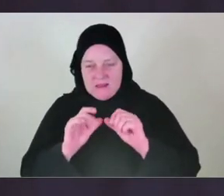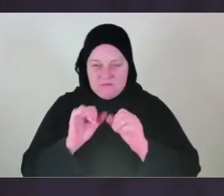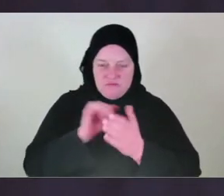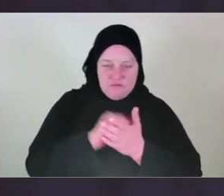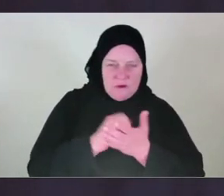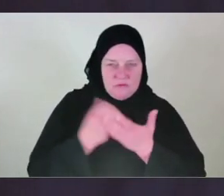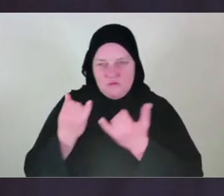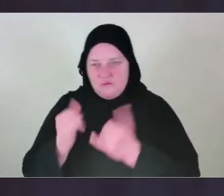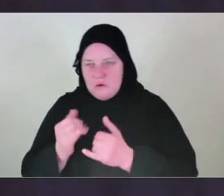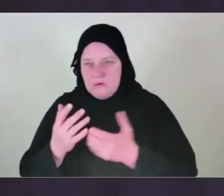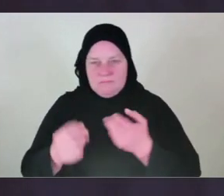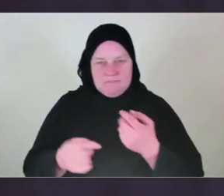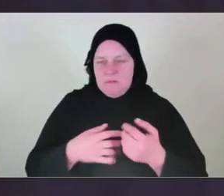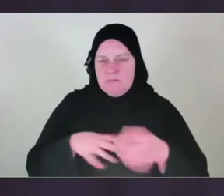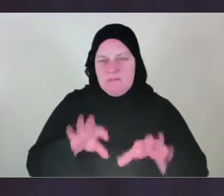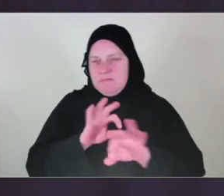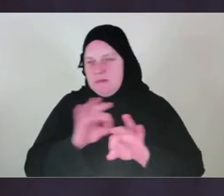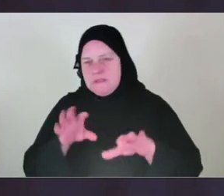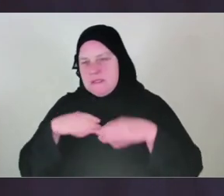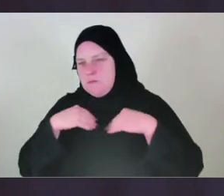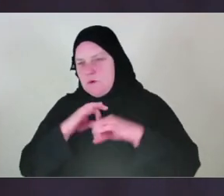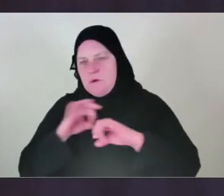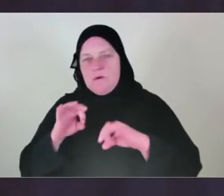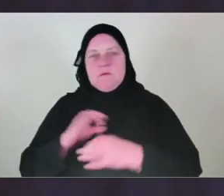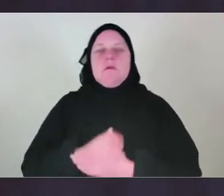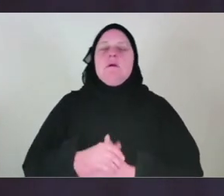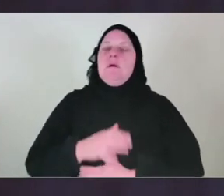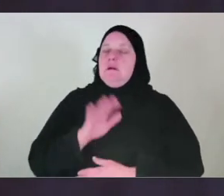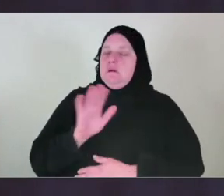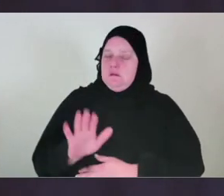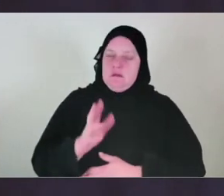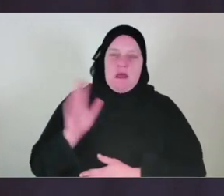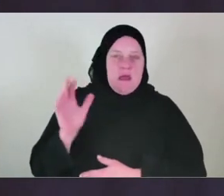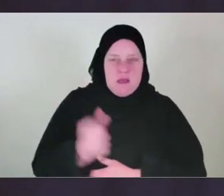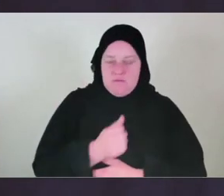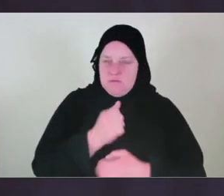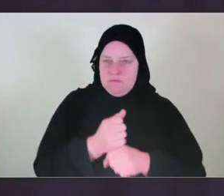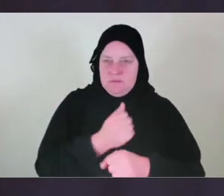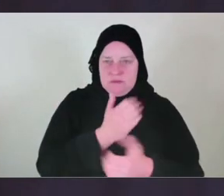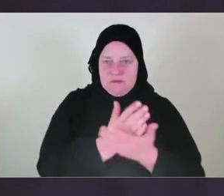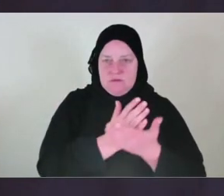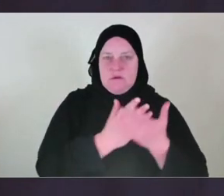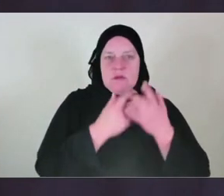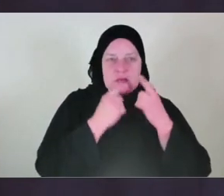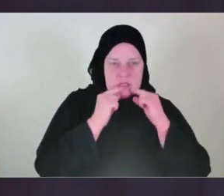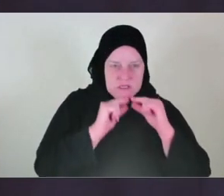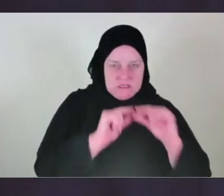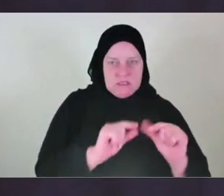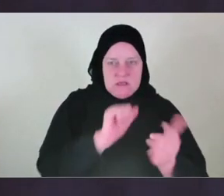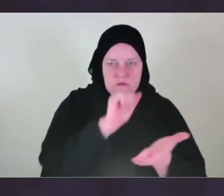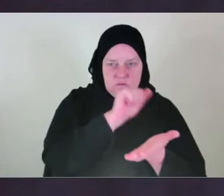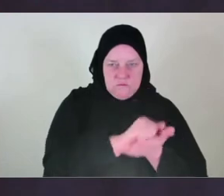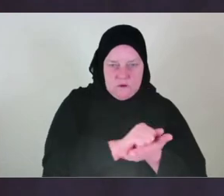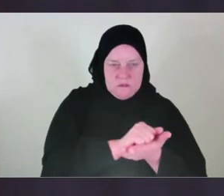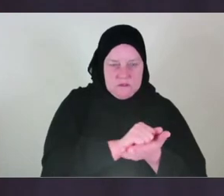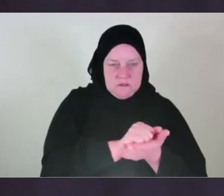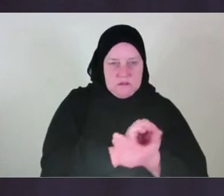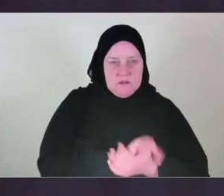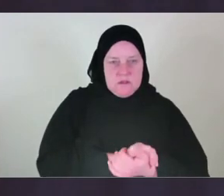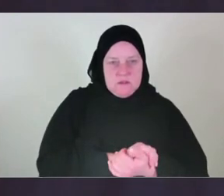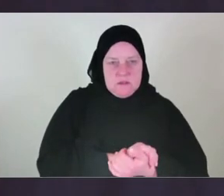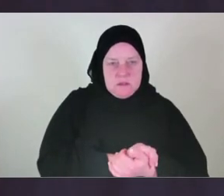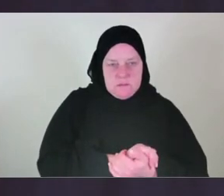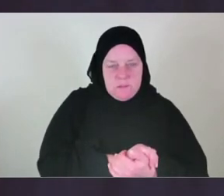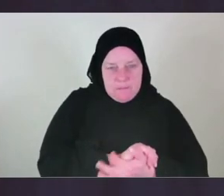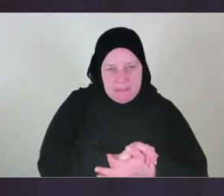That the Imam is mentioning a hadith, the Prophet sallallahu alayhi wa alayhi is mentioning a hadith. If a hadith has been mentioned about them, that